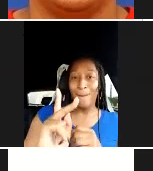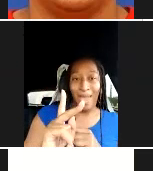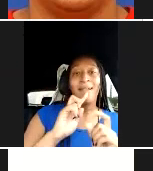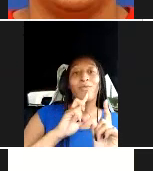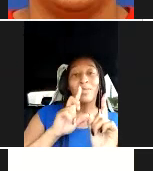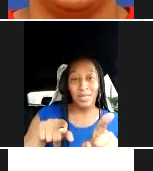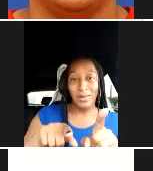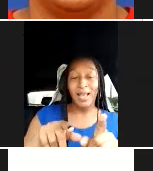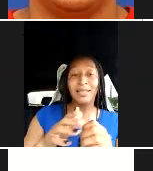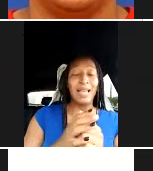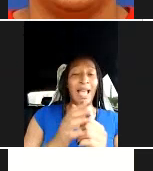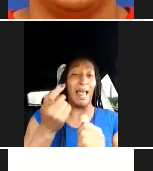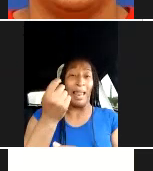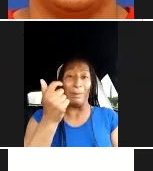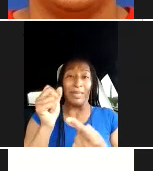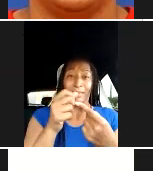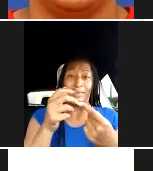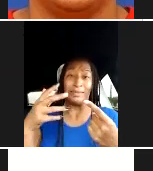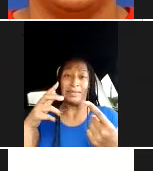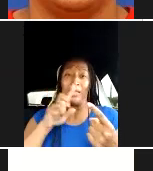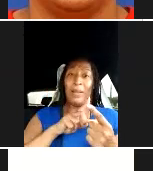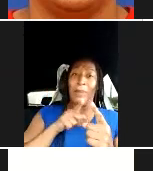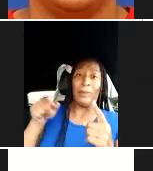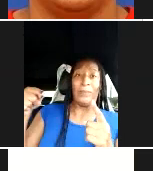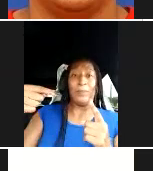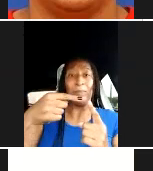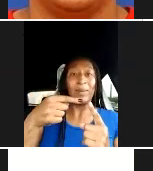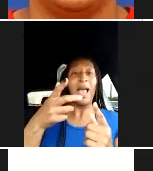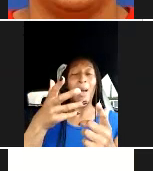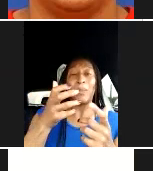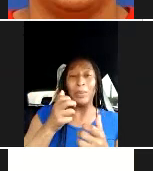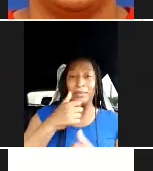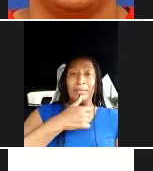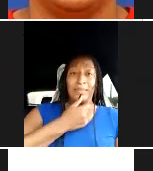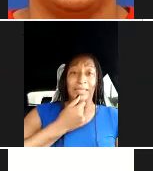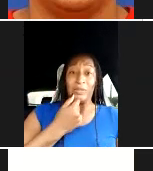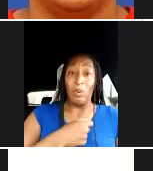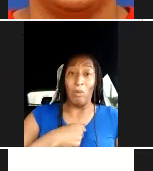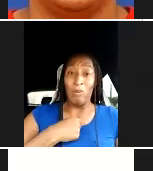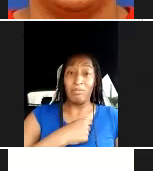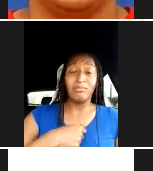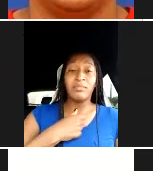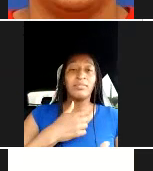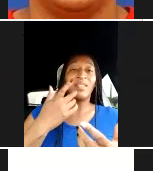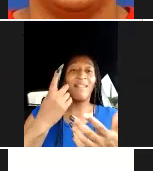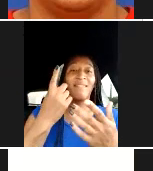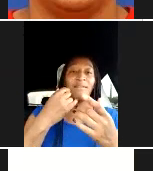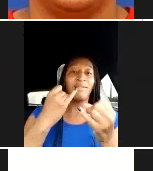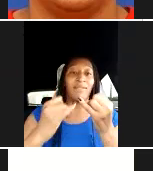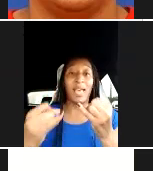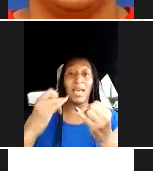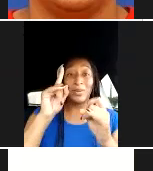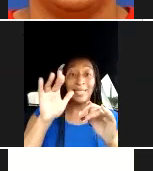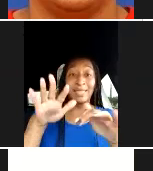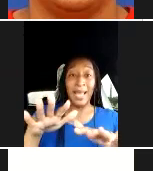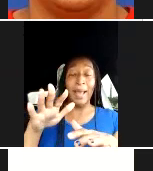off topic a bit. I apologize, but I wanted to make that clear. So your final exam is due next Thursday. You have 2 hours